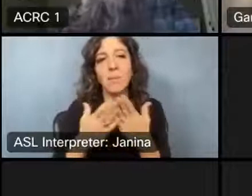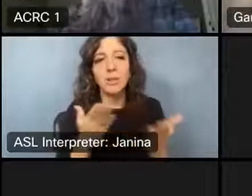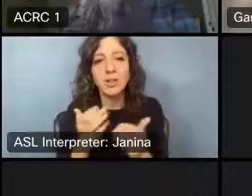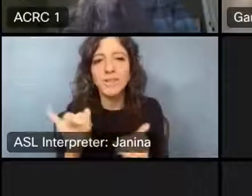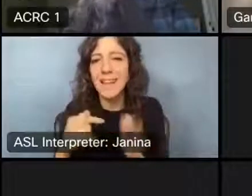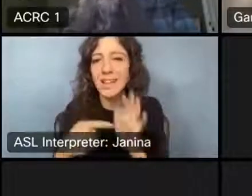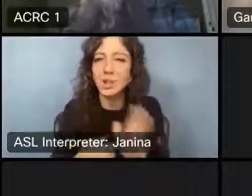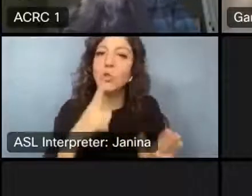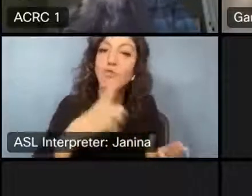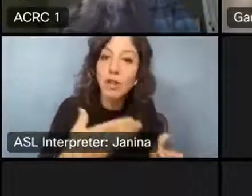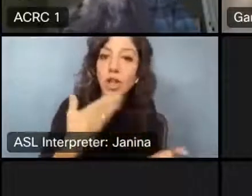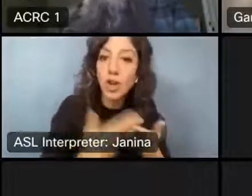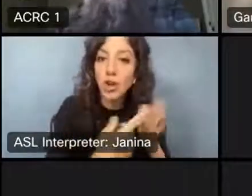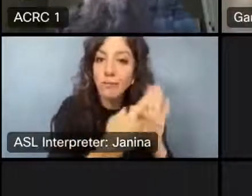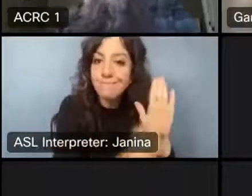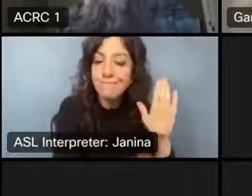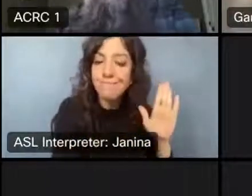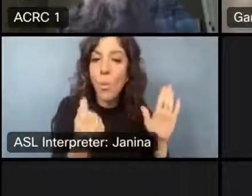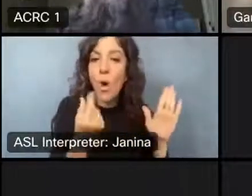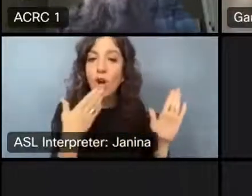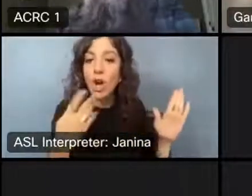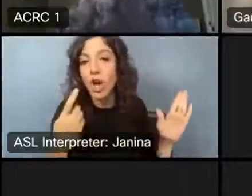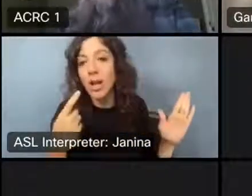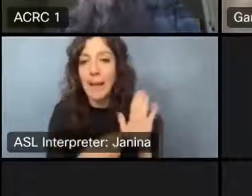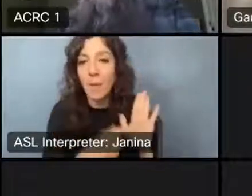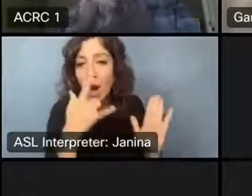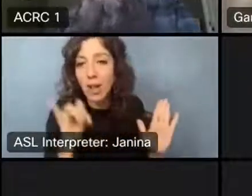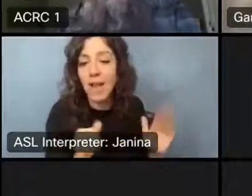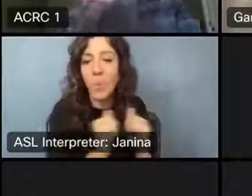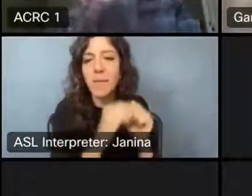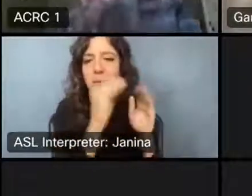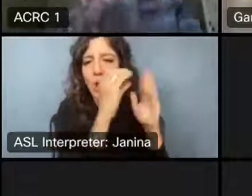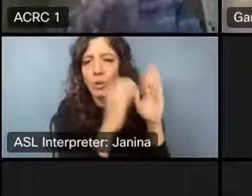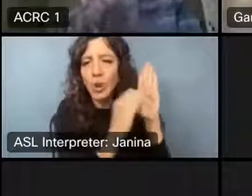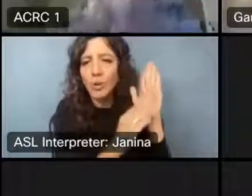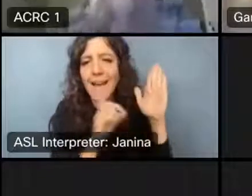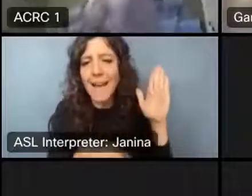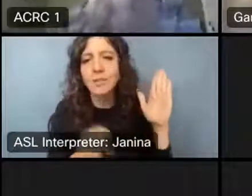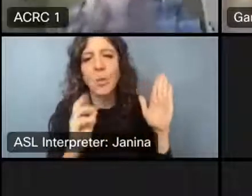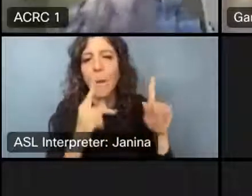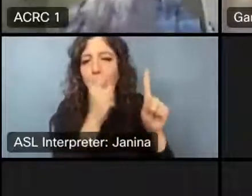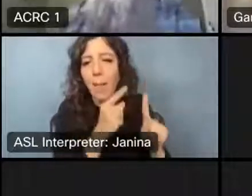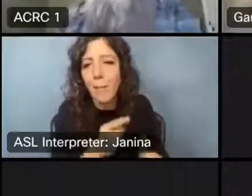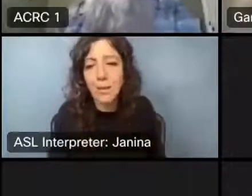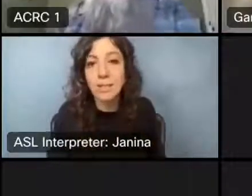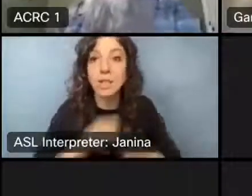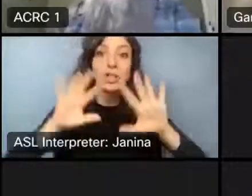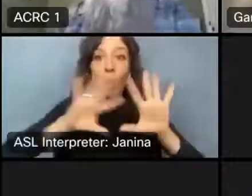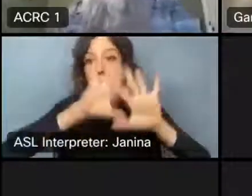bullet points or very short answers, short paragraph type things. So with all of that being